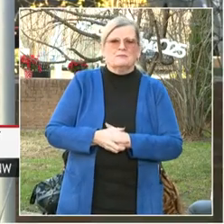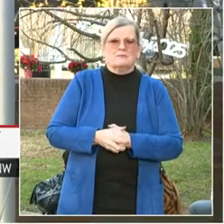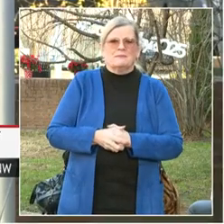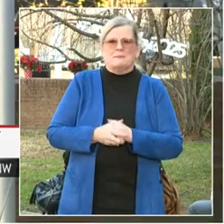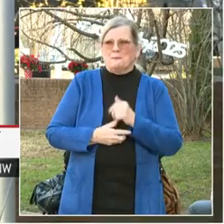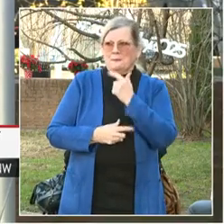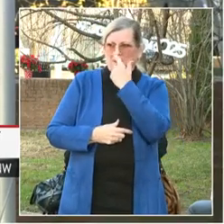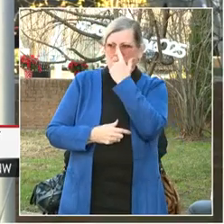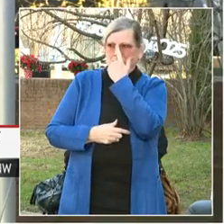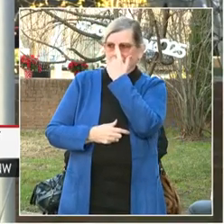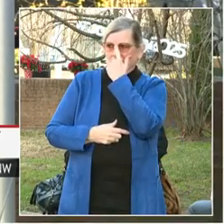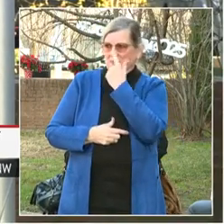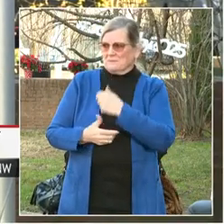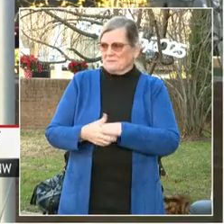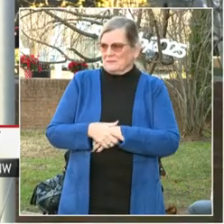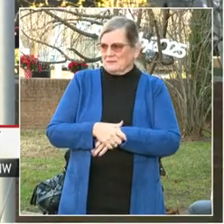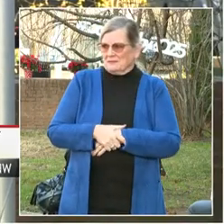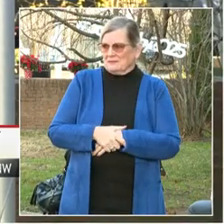sure.